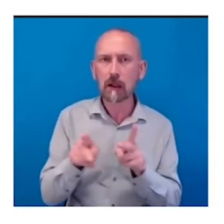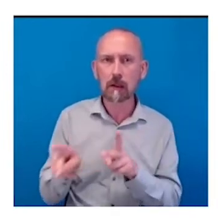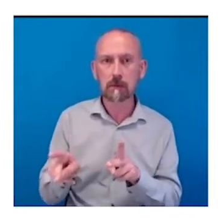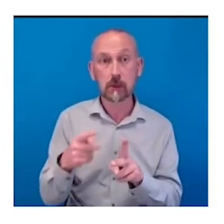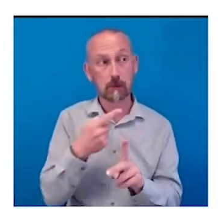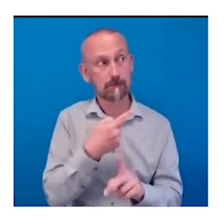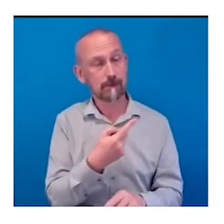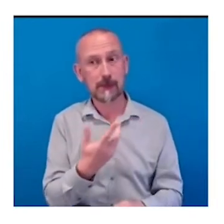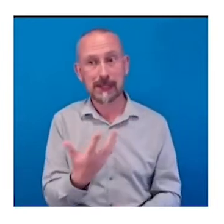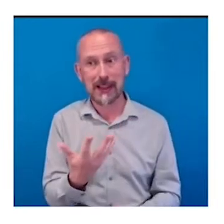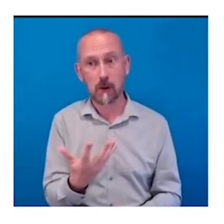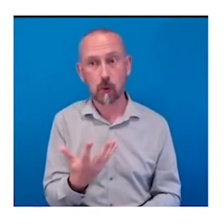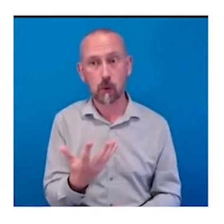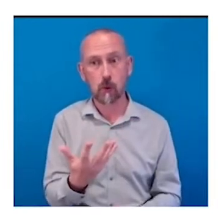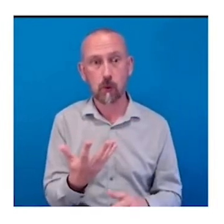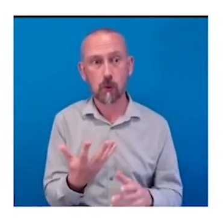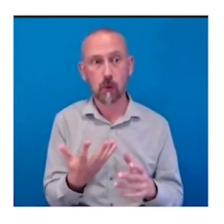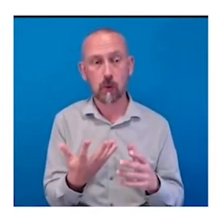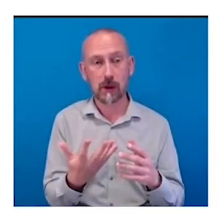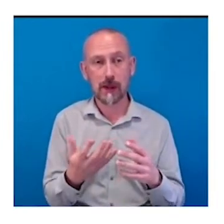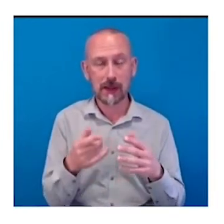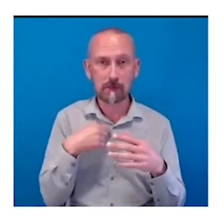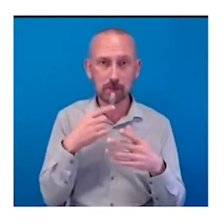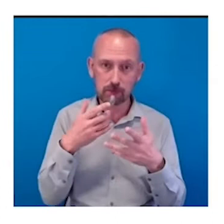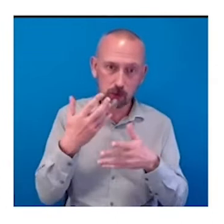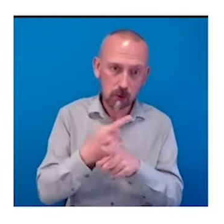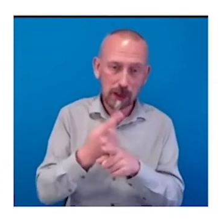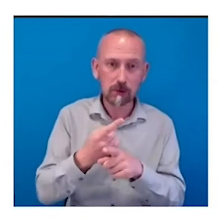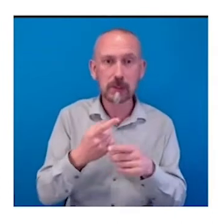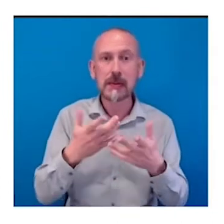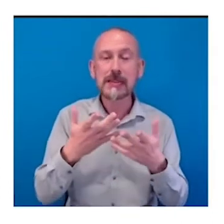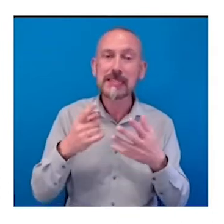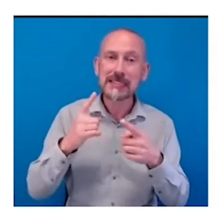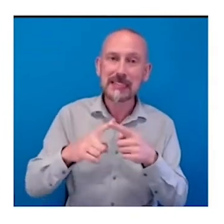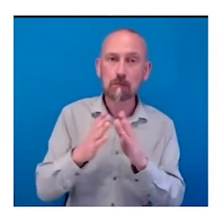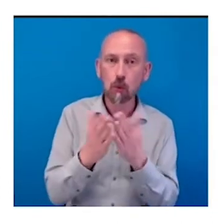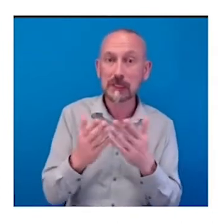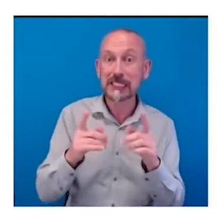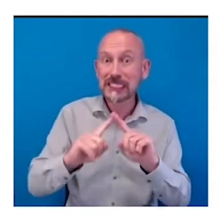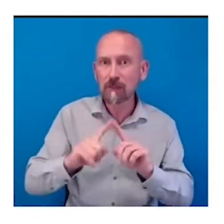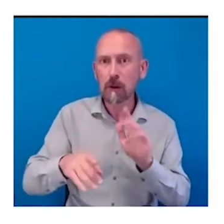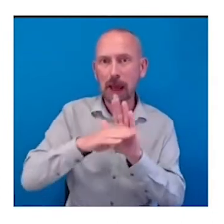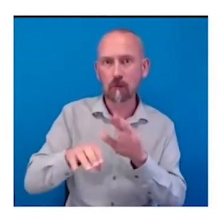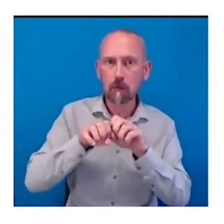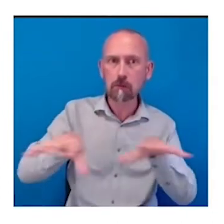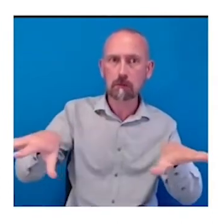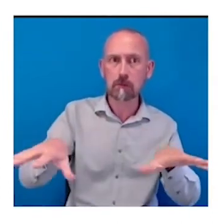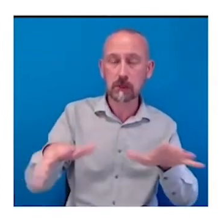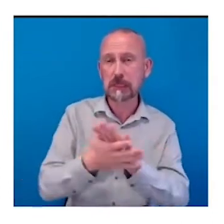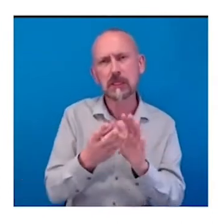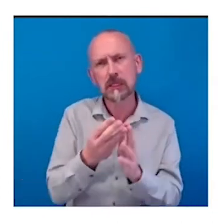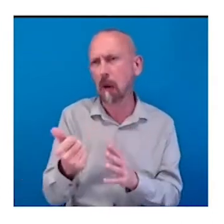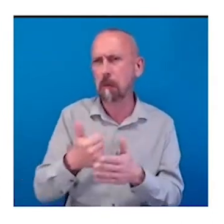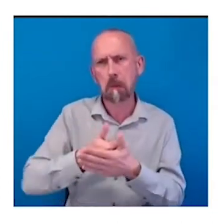publisher talked about how their ebooks are sent to multiple platforms. So this includes regular ebook platforms